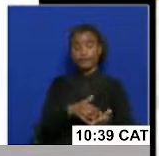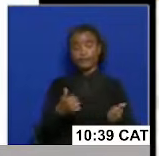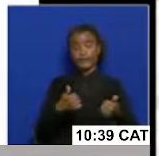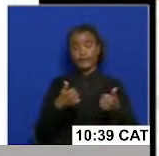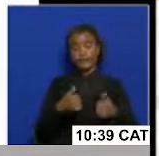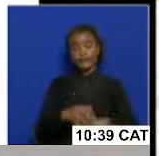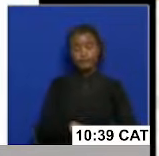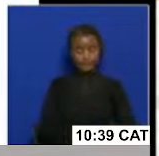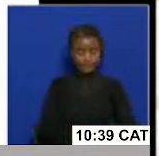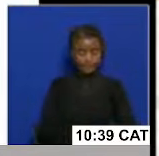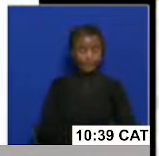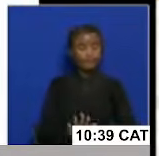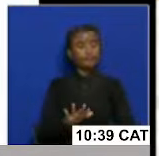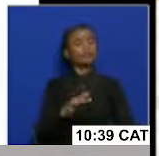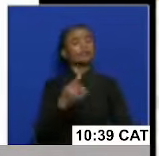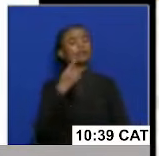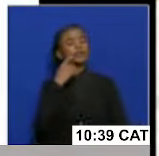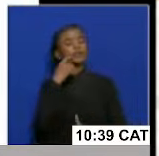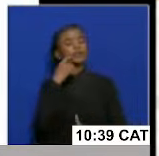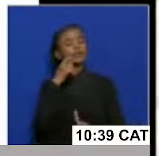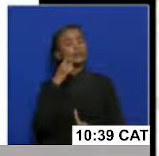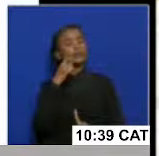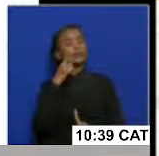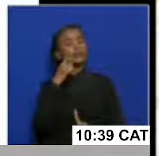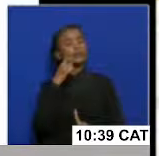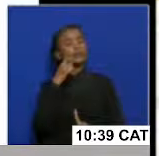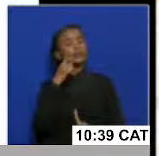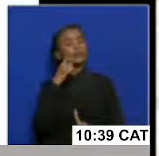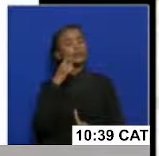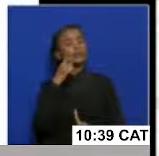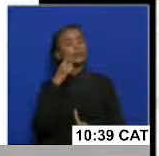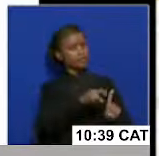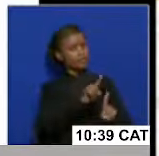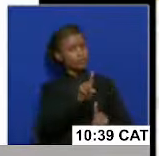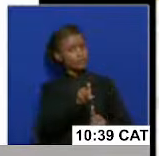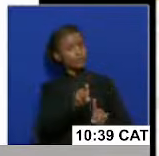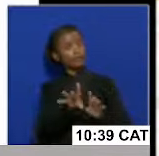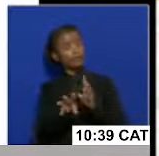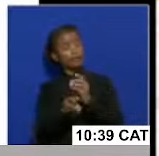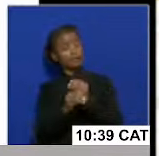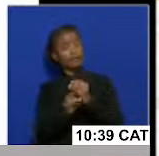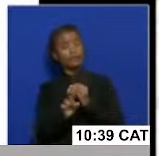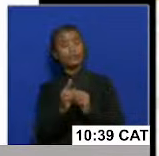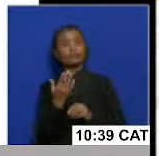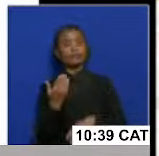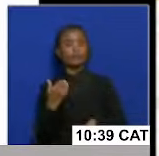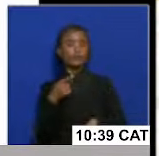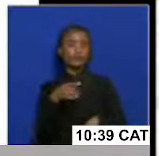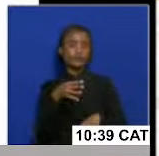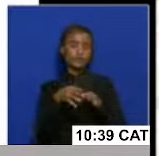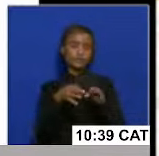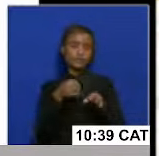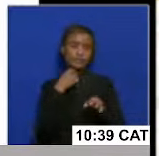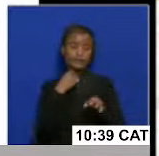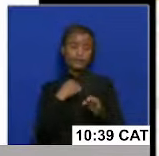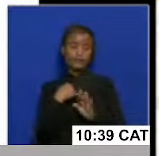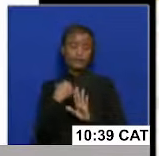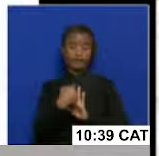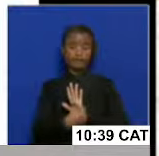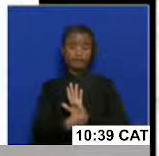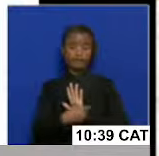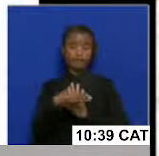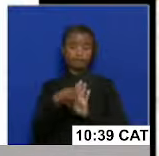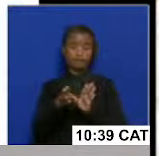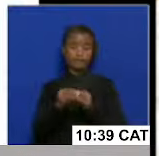question, you had earlier indicated that amongst the 5 of you at the meeting, you were the one who